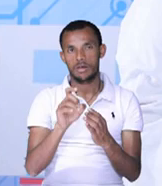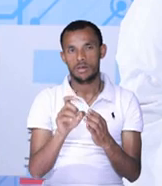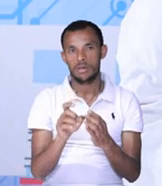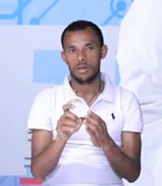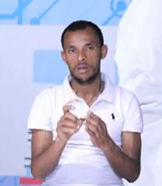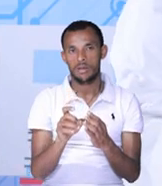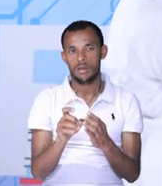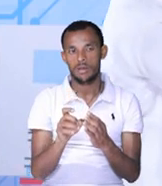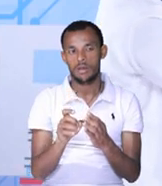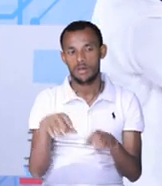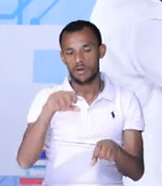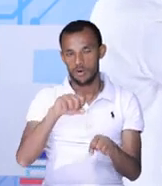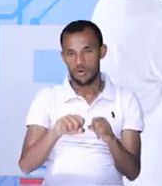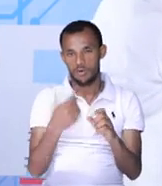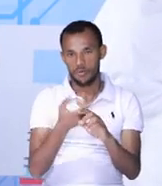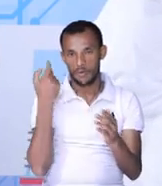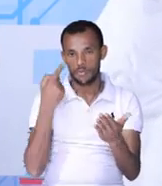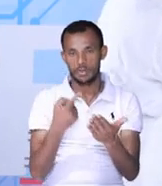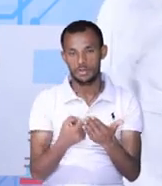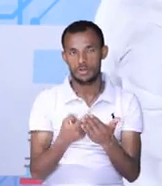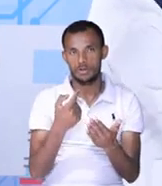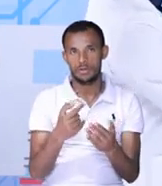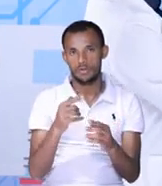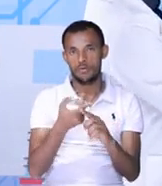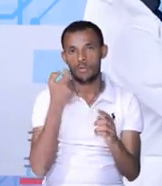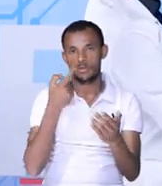dx. So from this